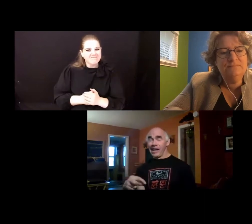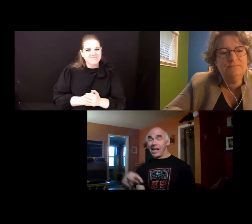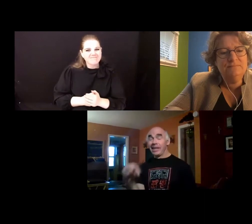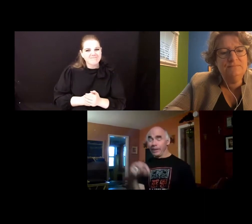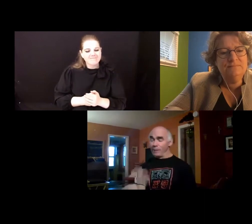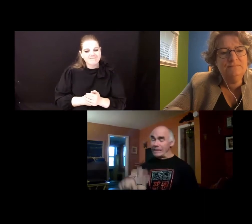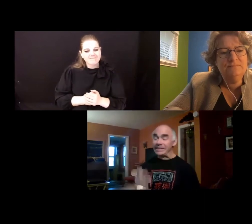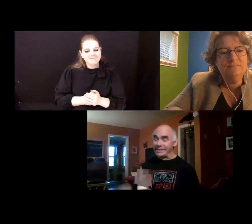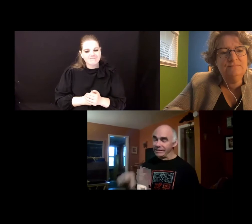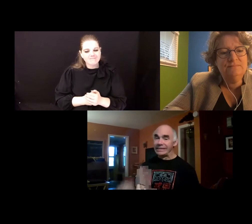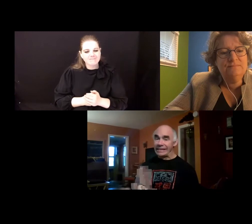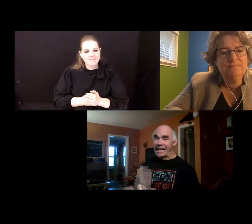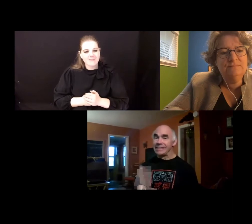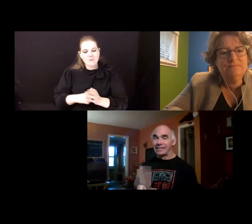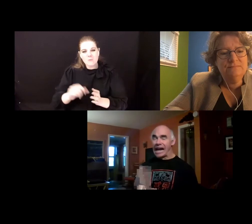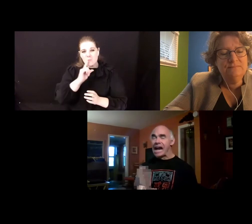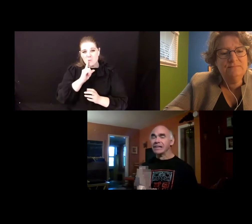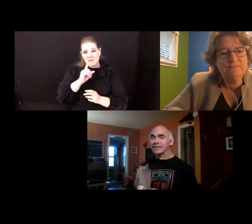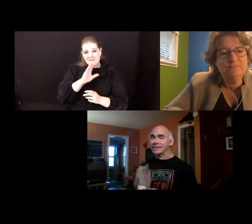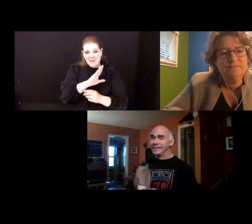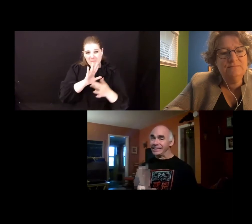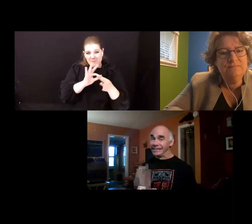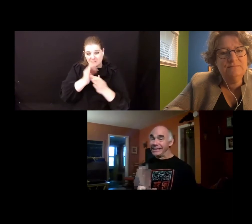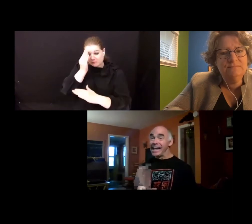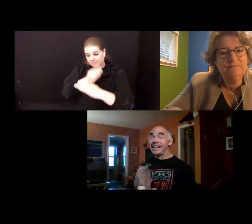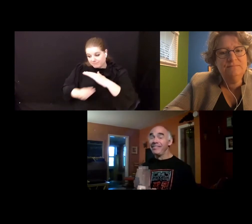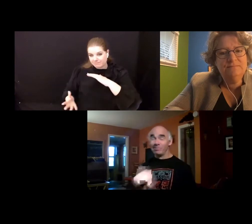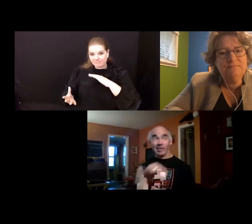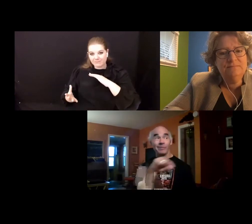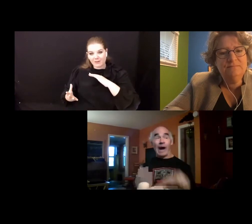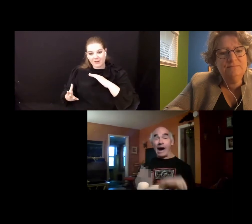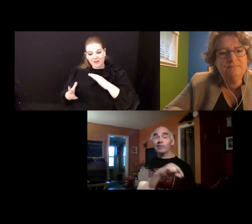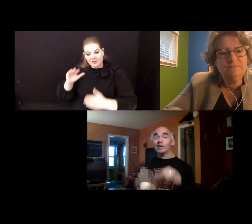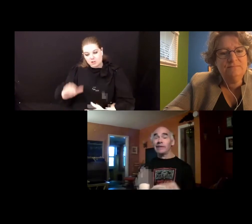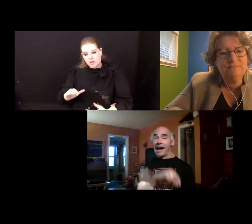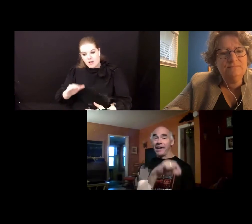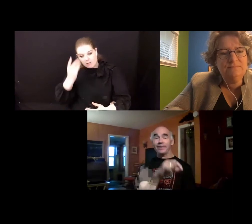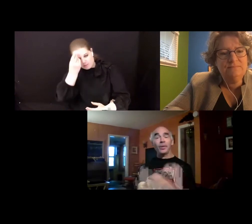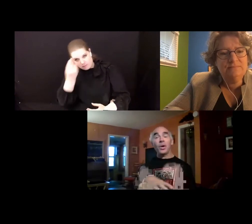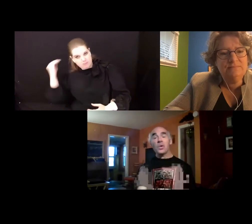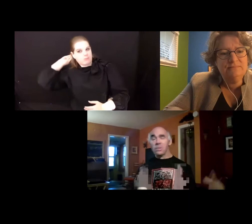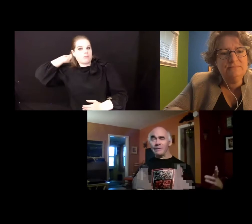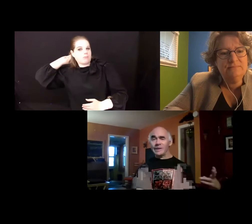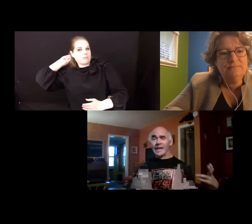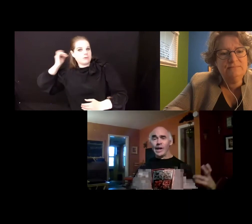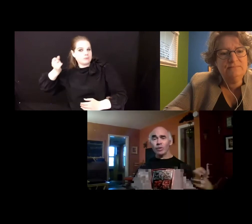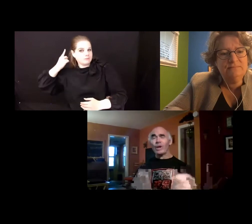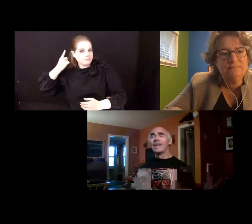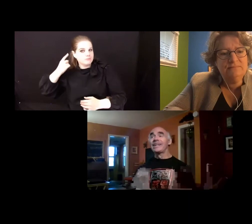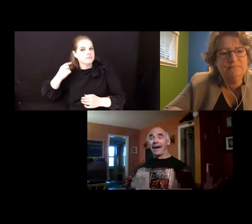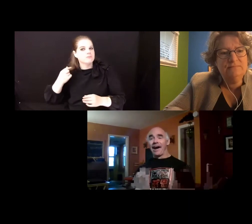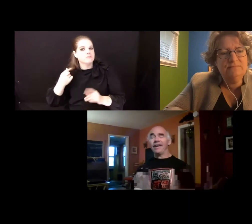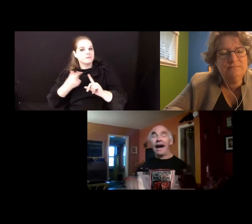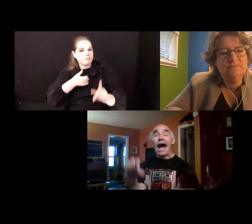non-verbally, the message that child is getting from mom or dad or whoever they're